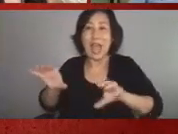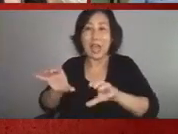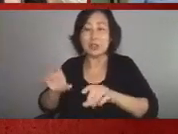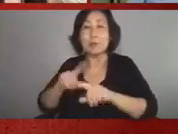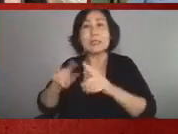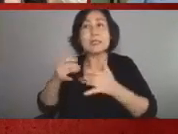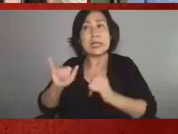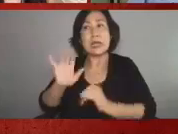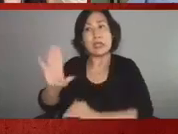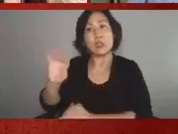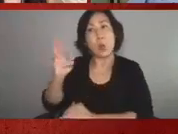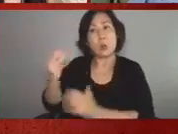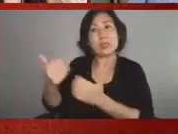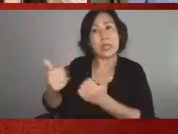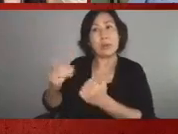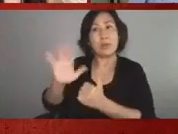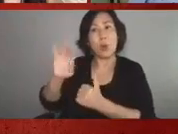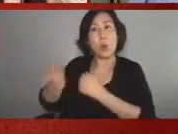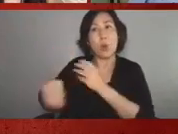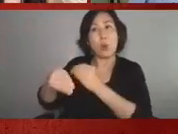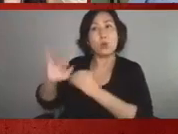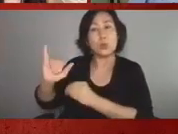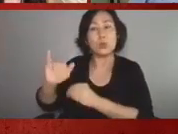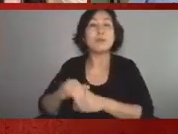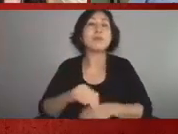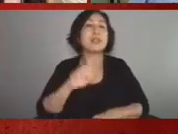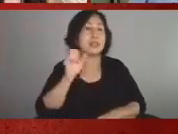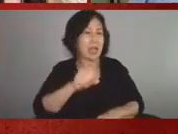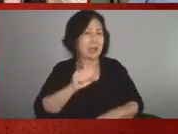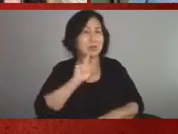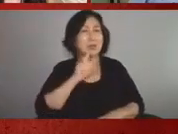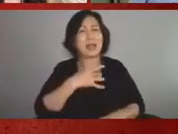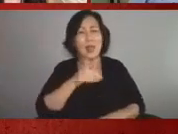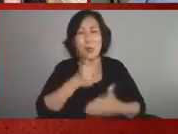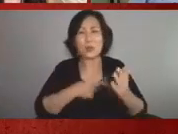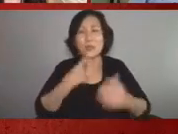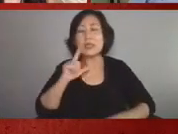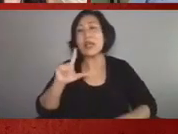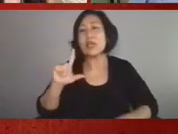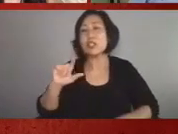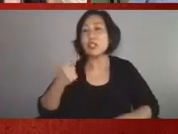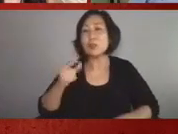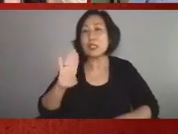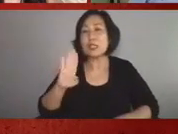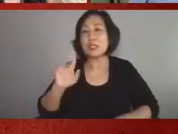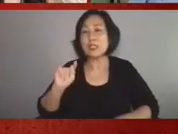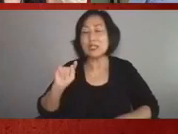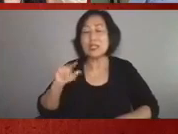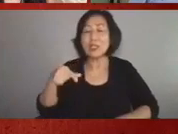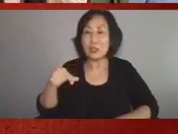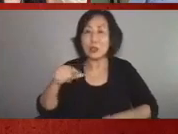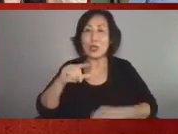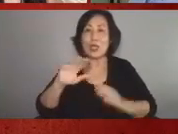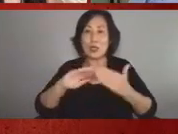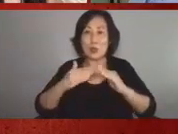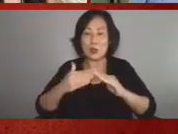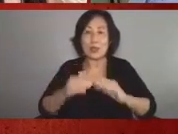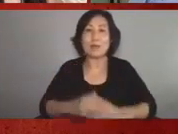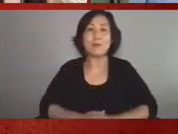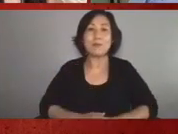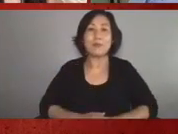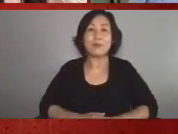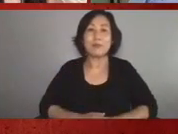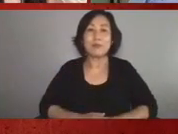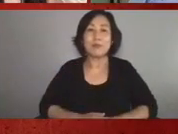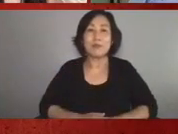I think they succeeded greatly. Yeah, I think I really like what you guys said about the LGBTQ community,